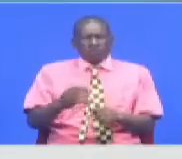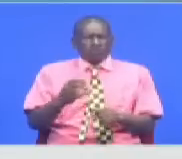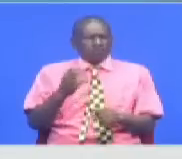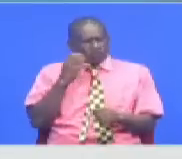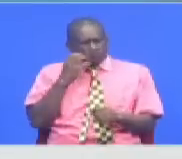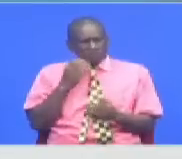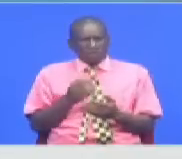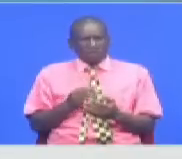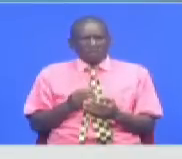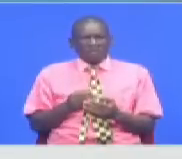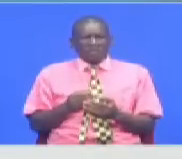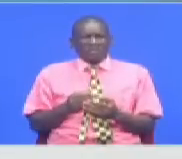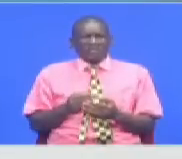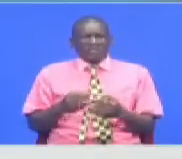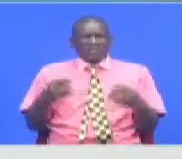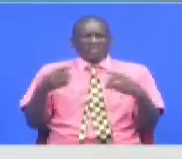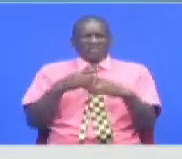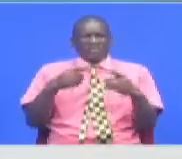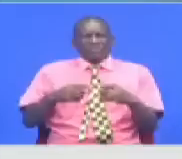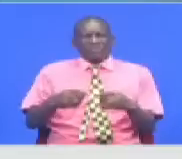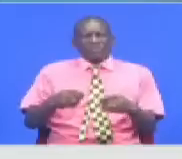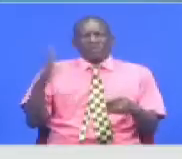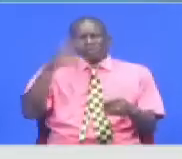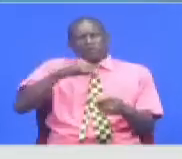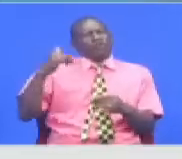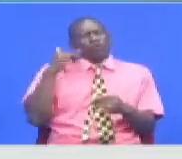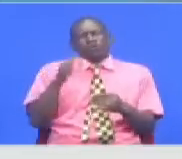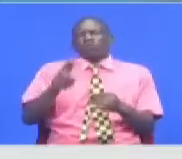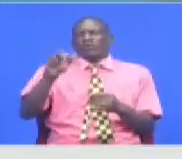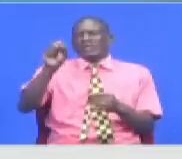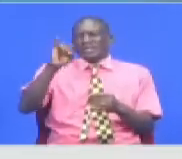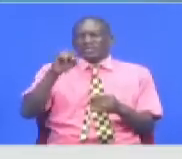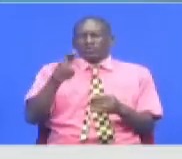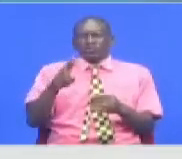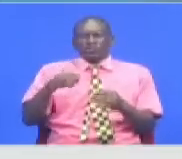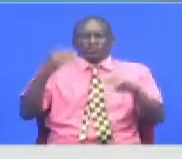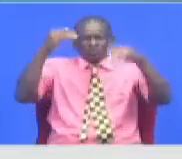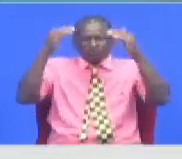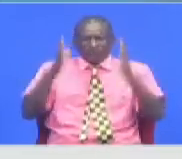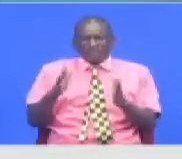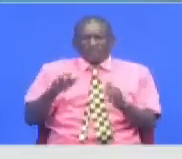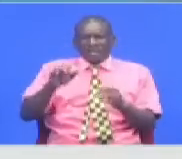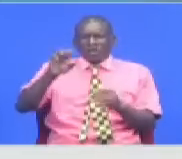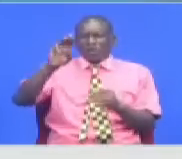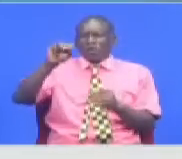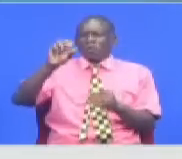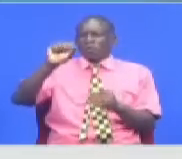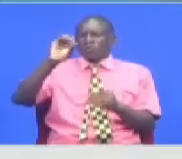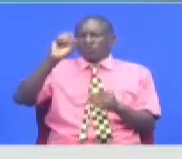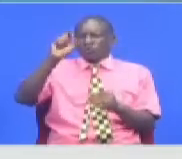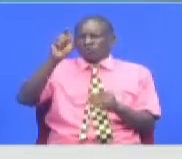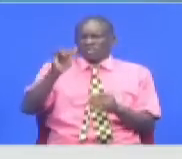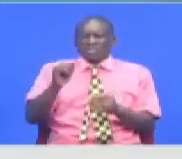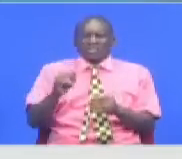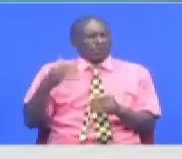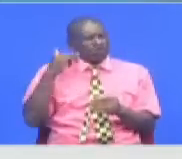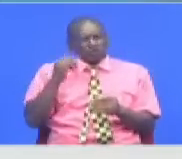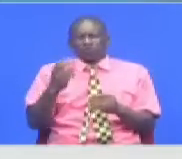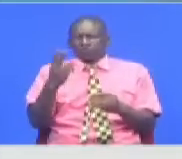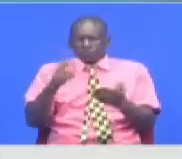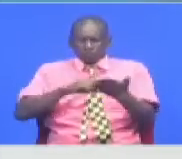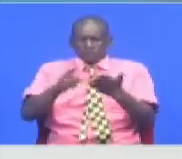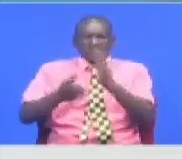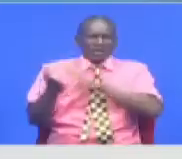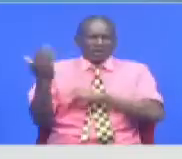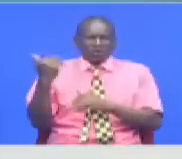Missed calls to the late United States International University of Africa Professor Zachary Mosoti's phone a fortnight ago sent